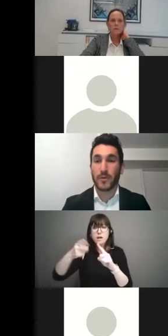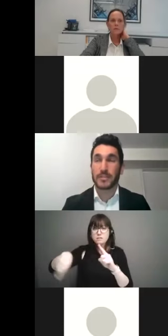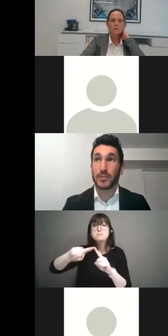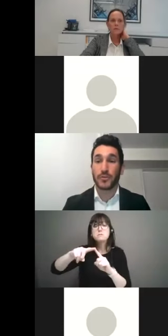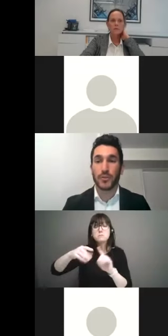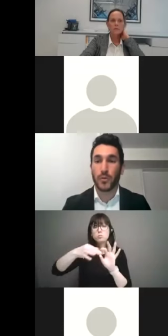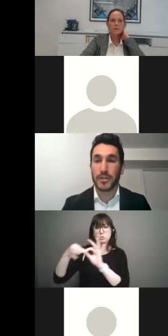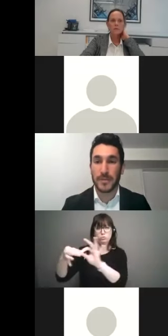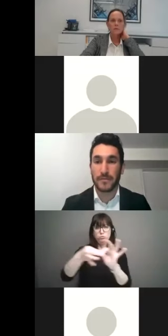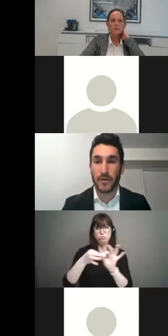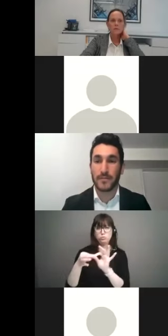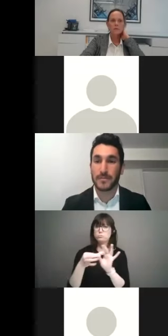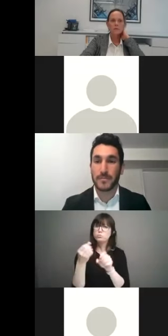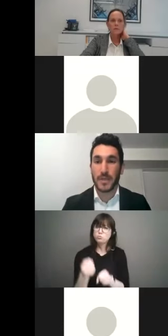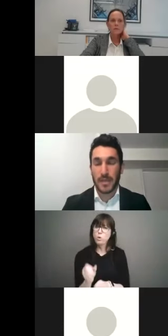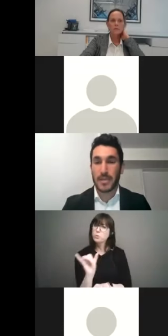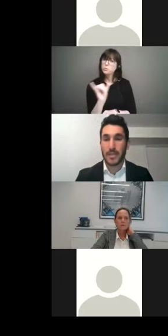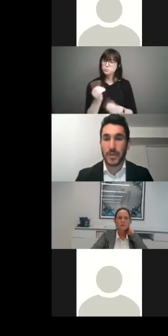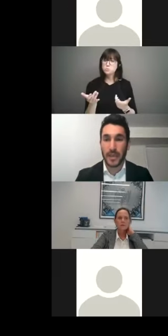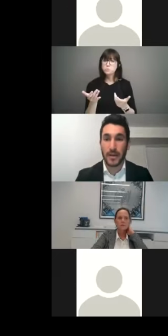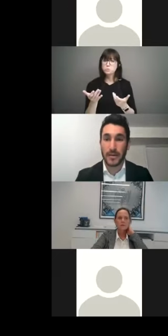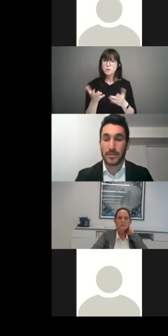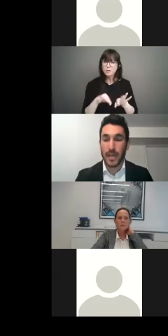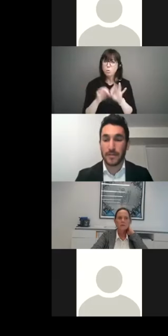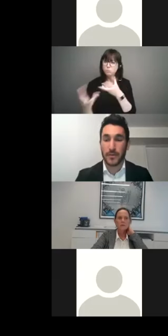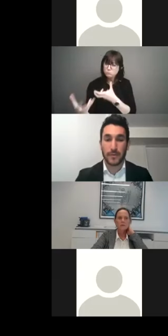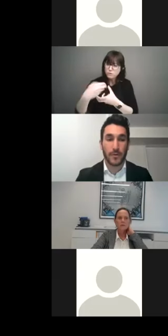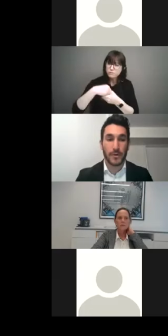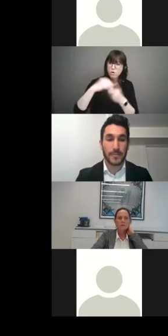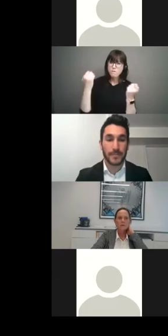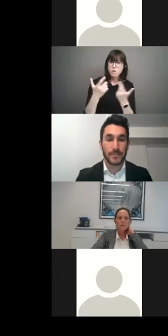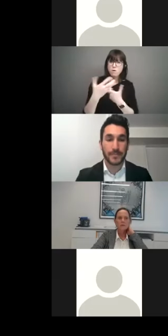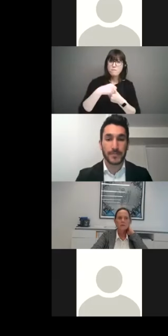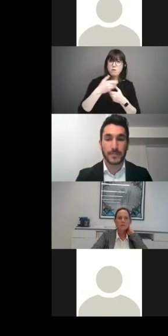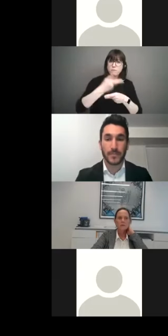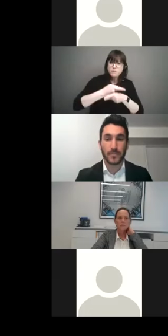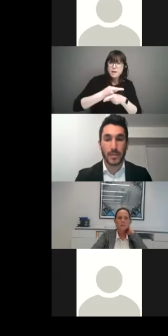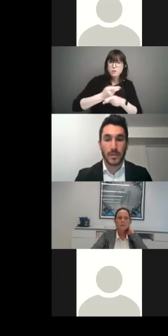loved ones who you want to be involved in your care and in your life going forward.